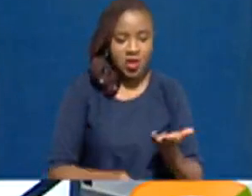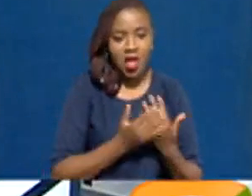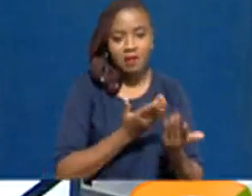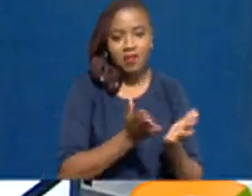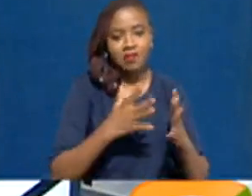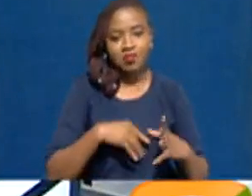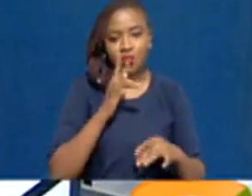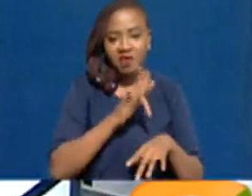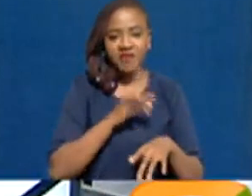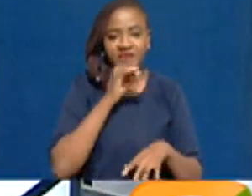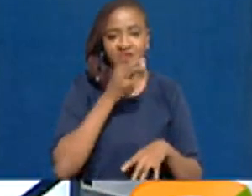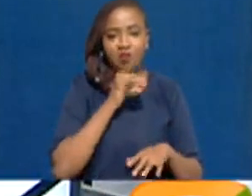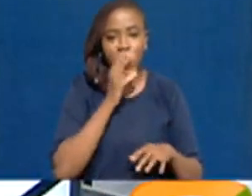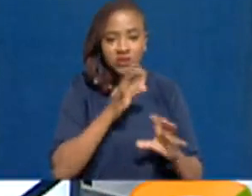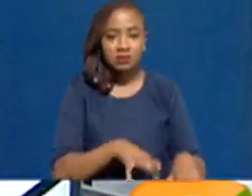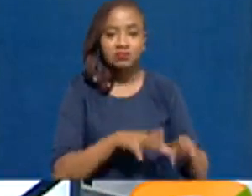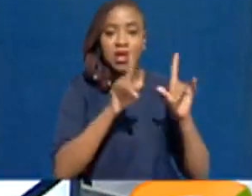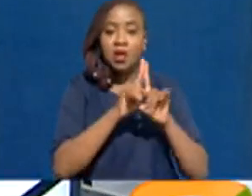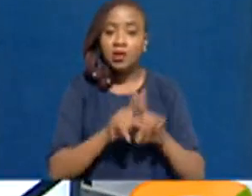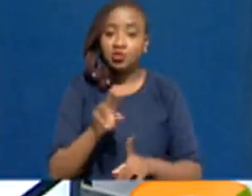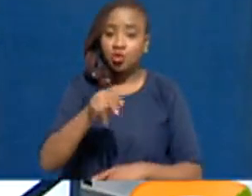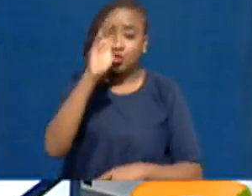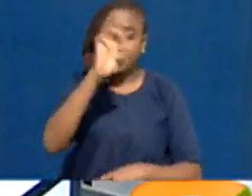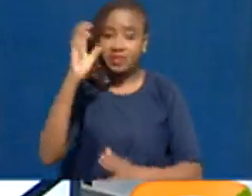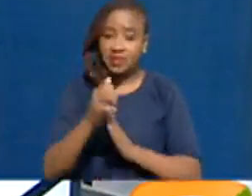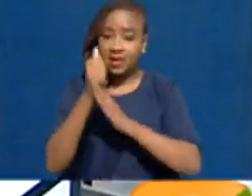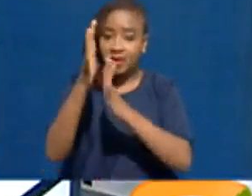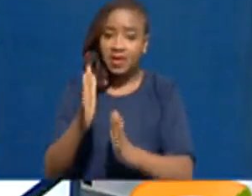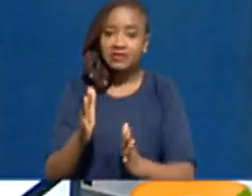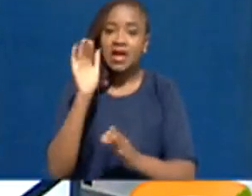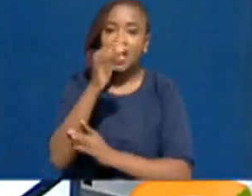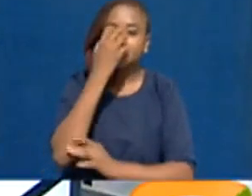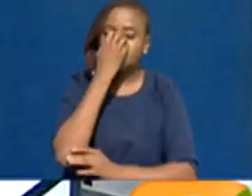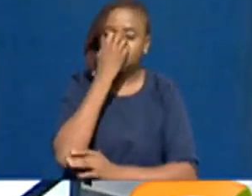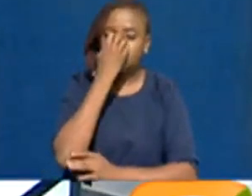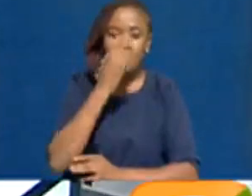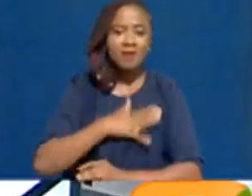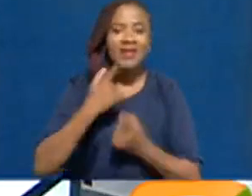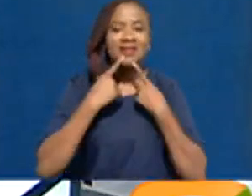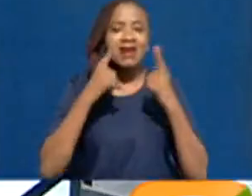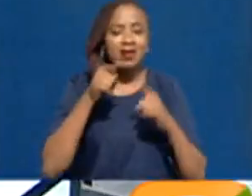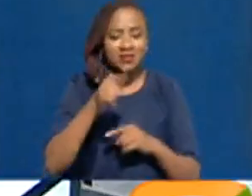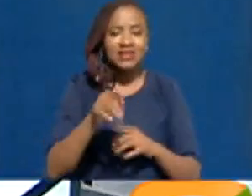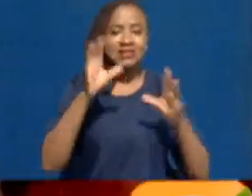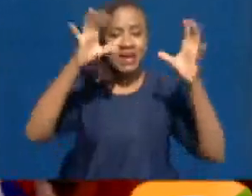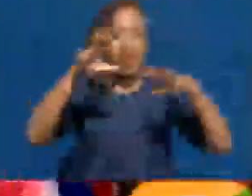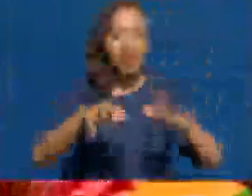Northeastern region called on President William Ruto to declare El Nino rains a national disaster.